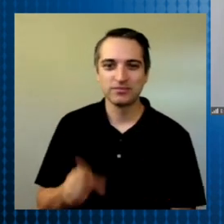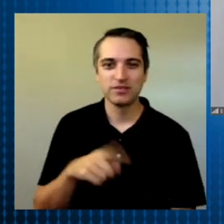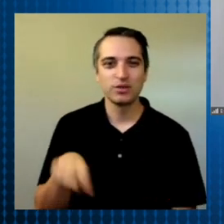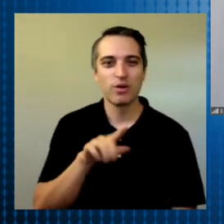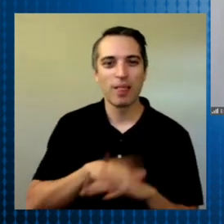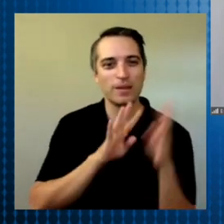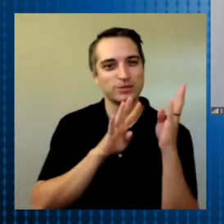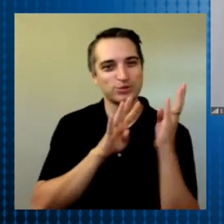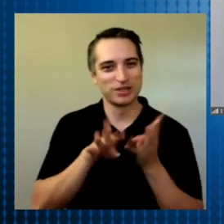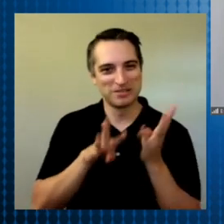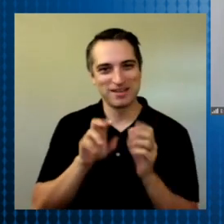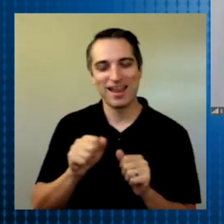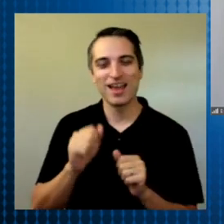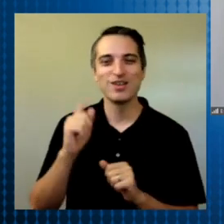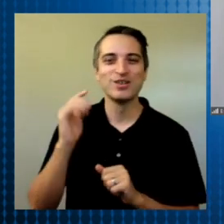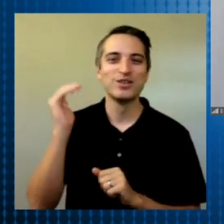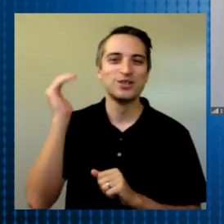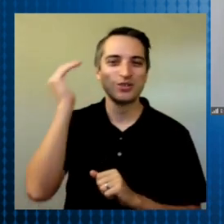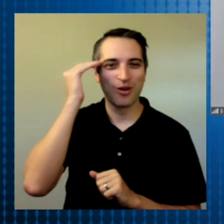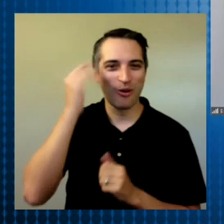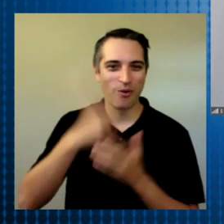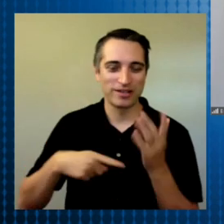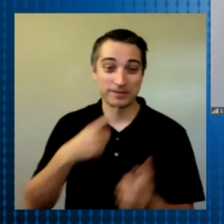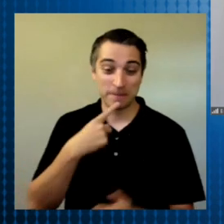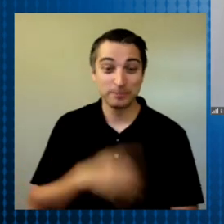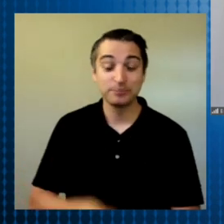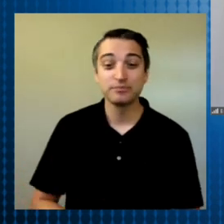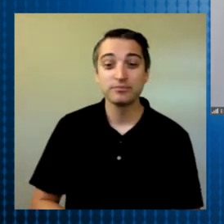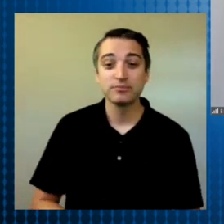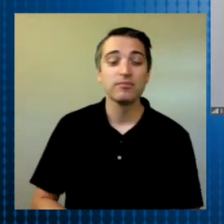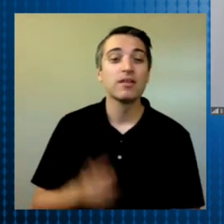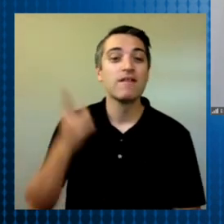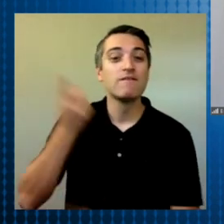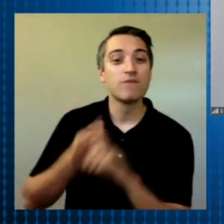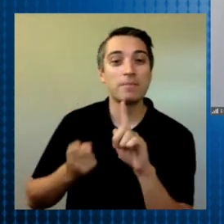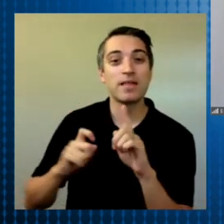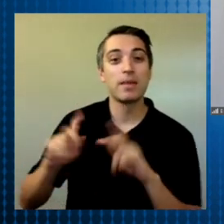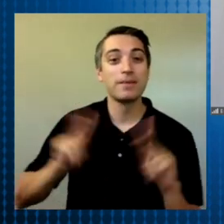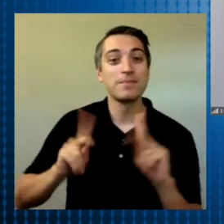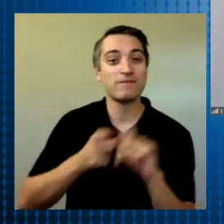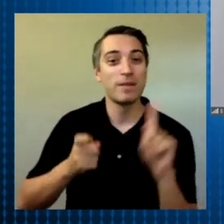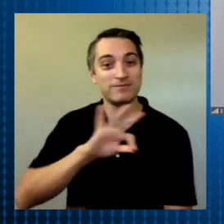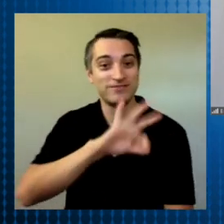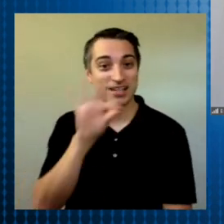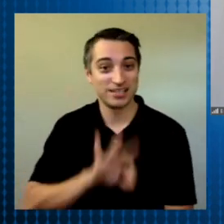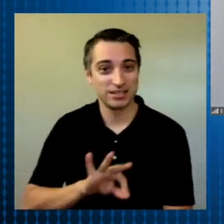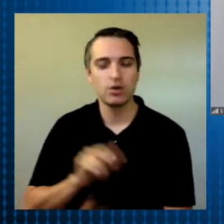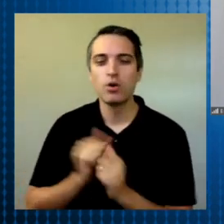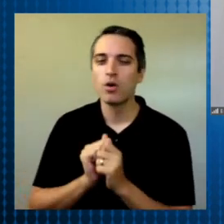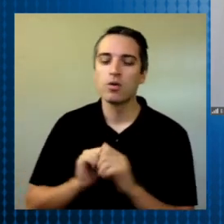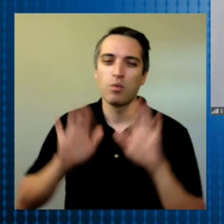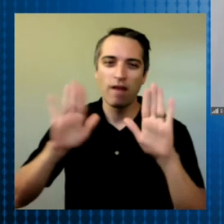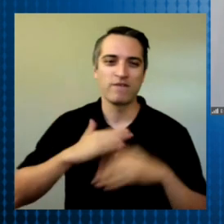can know exactly the context of what's put in there. So, whereas, it is on behalf of the citizens of the city of Flint and with great pleasure